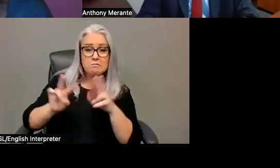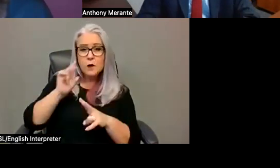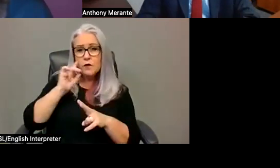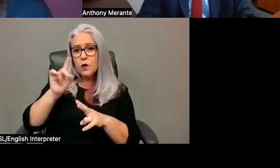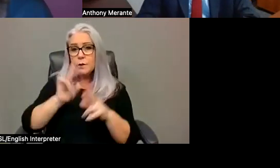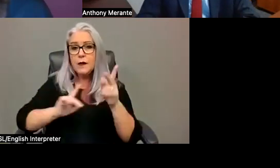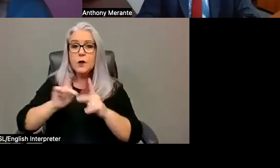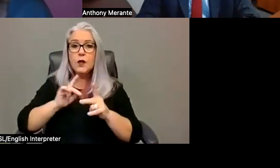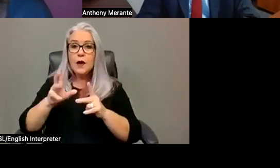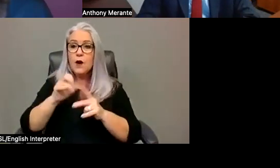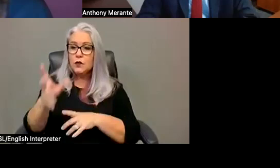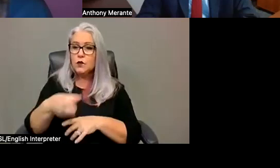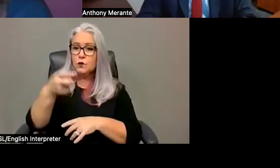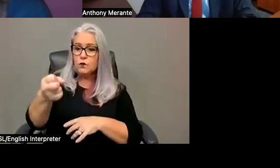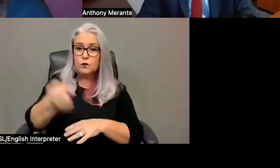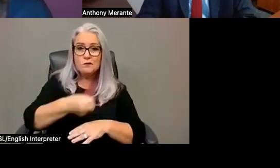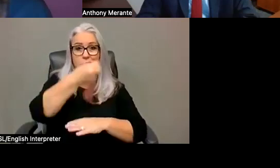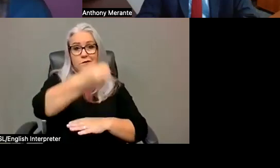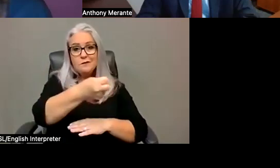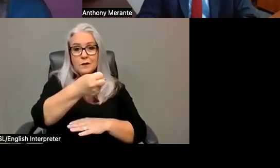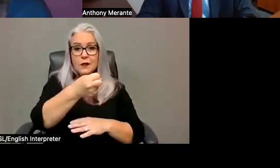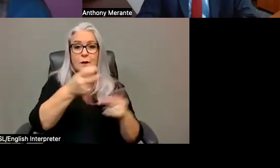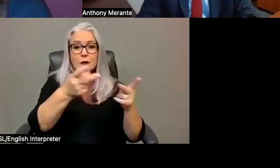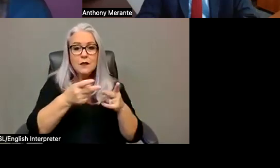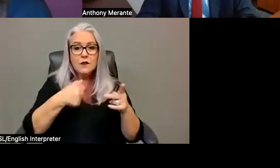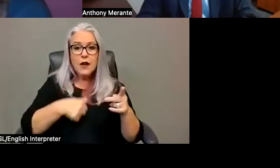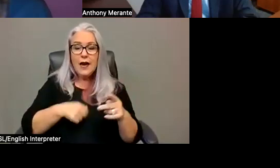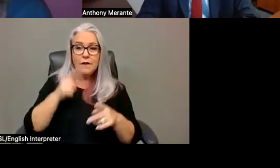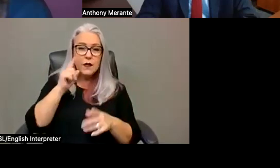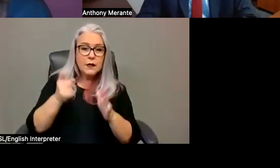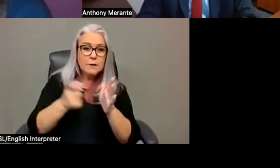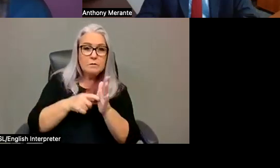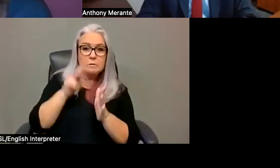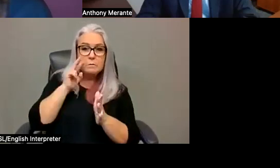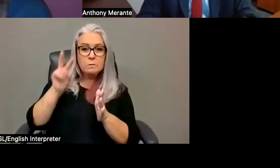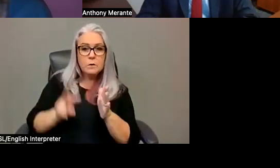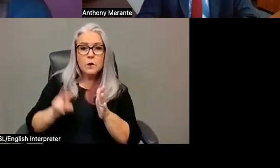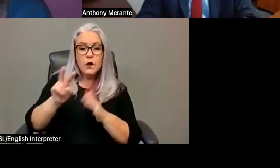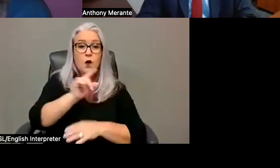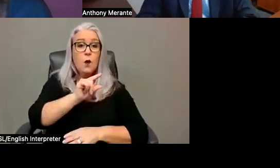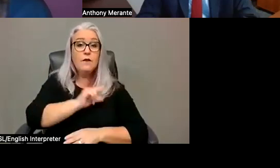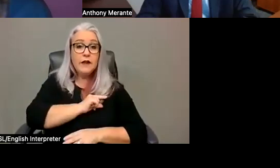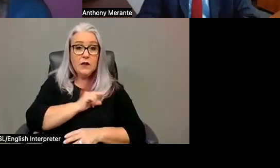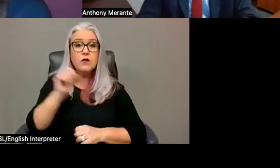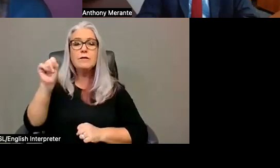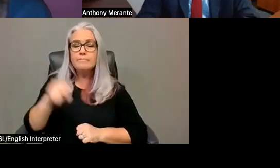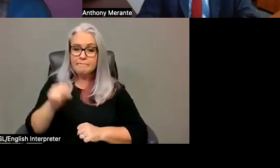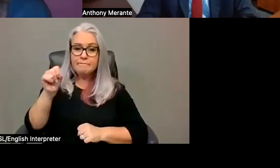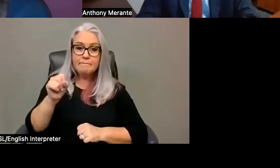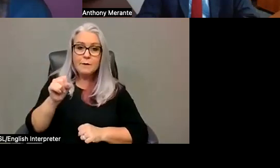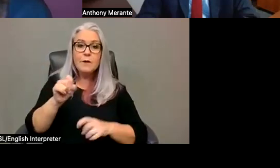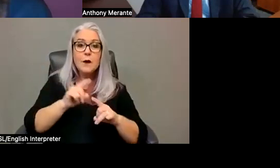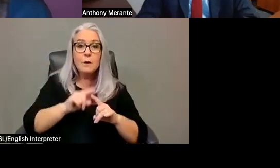positions, I look for the keen eye, obviously, not just for qualifications, but